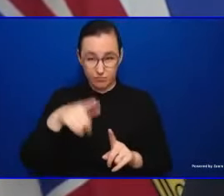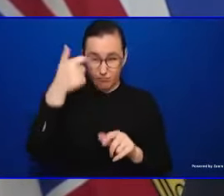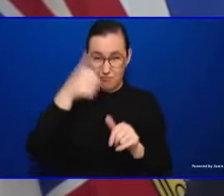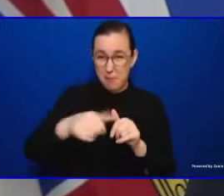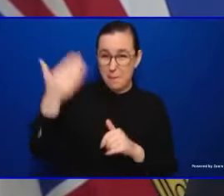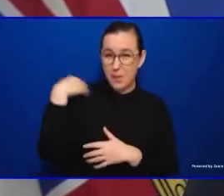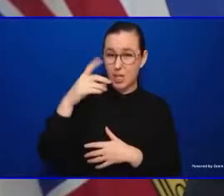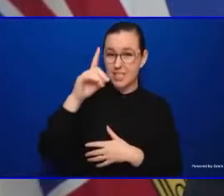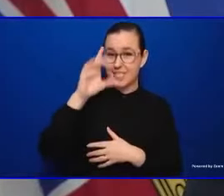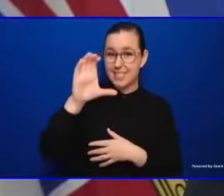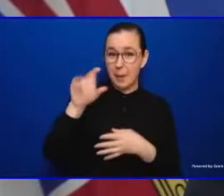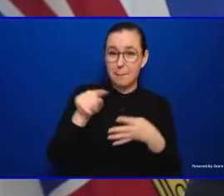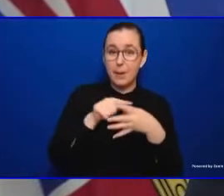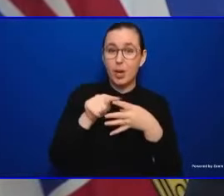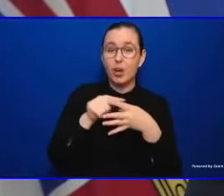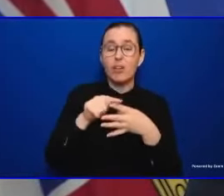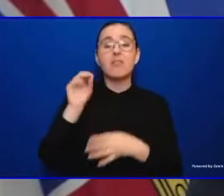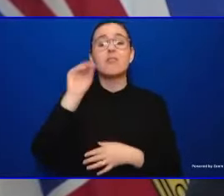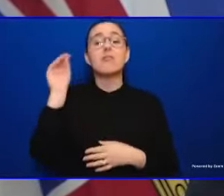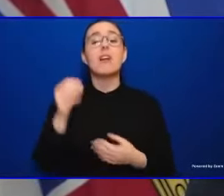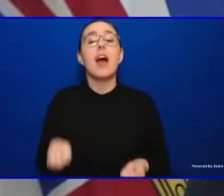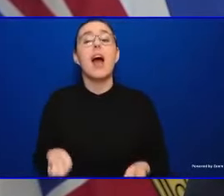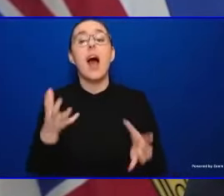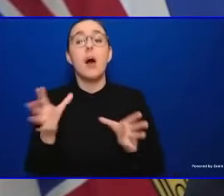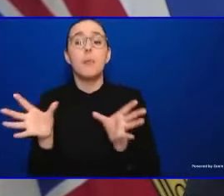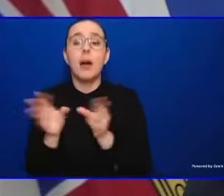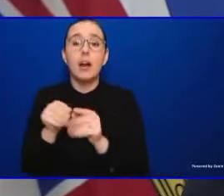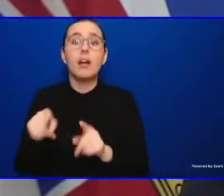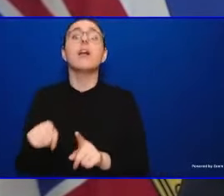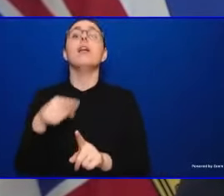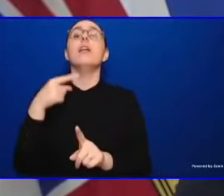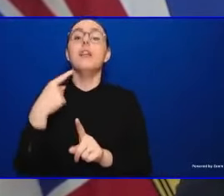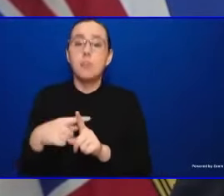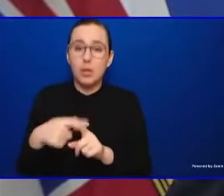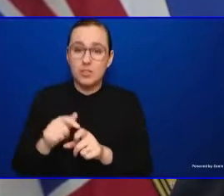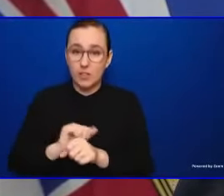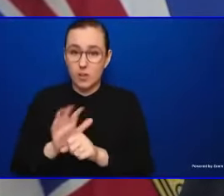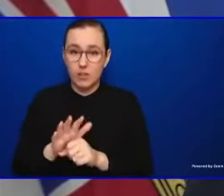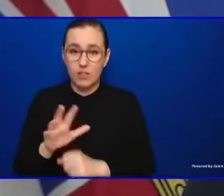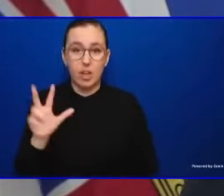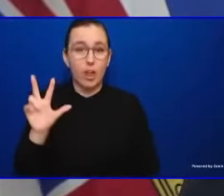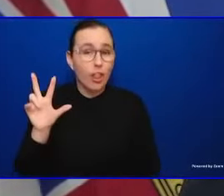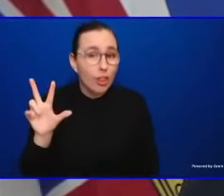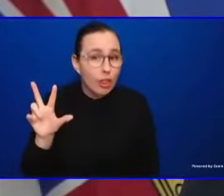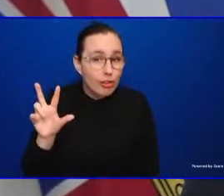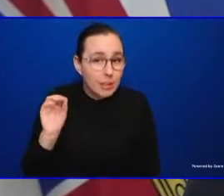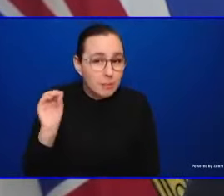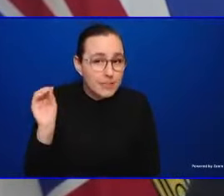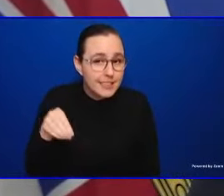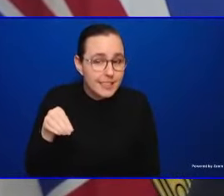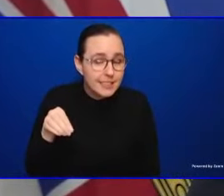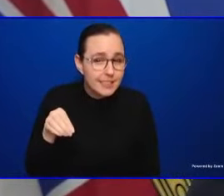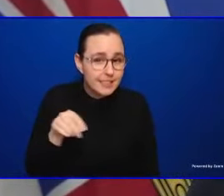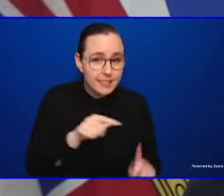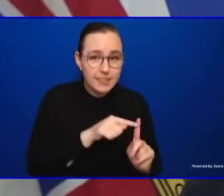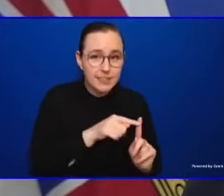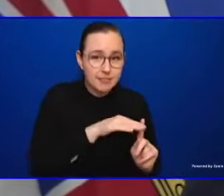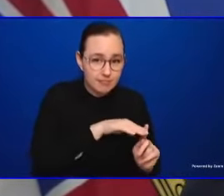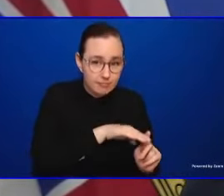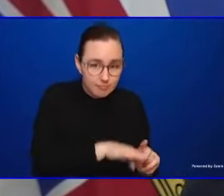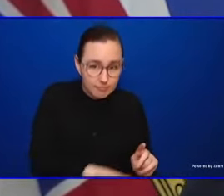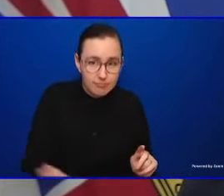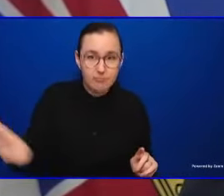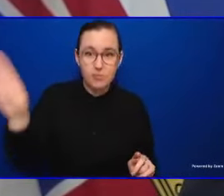positivity rates were about 3%, so 8 times higher than that. In this period, it's going to require more of